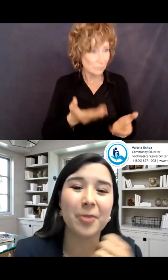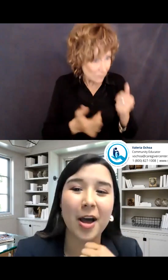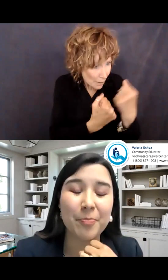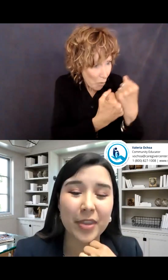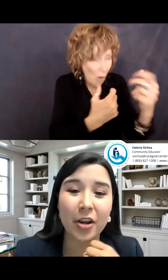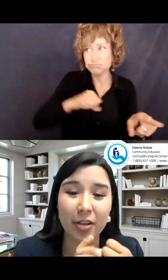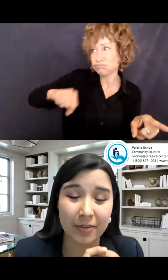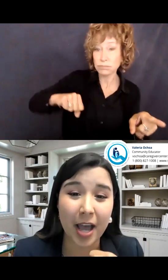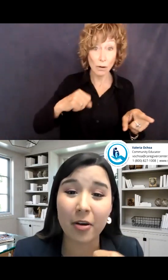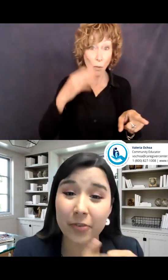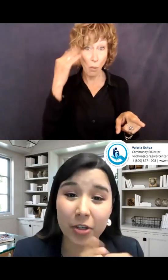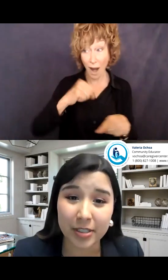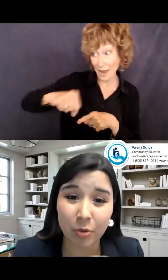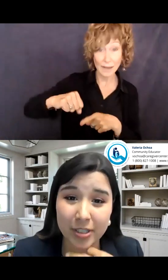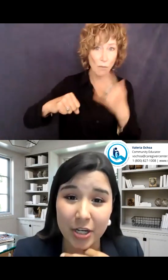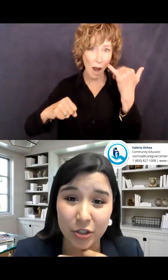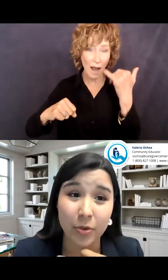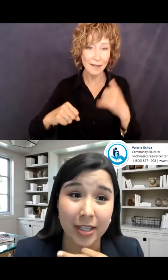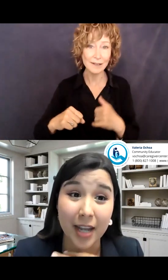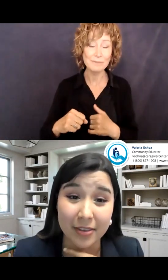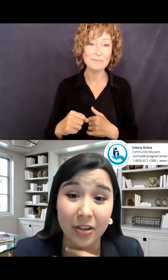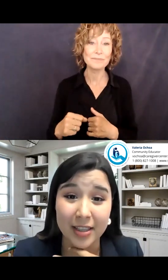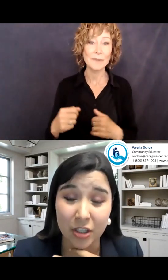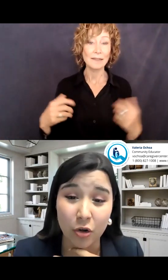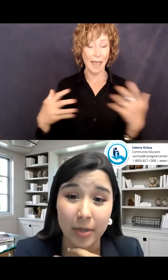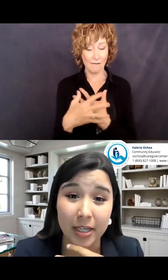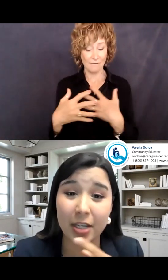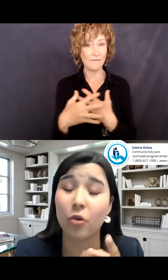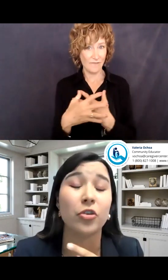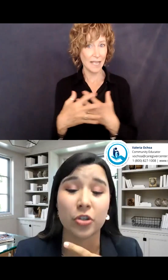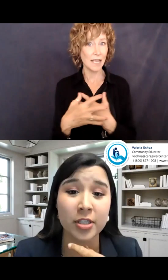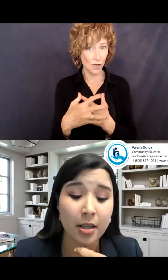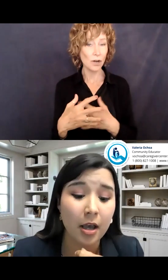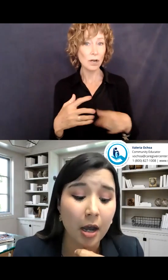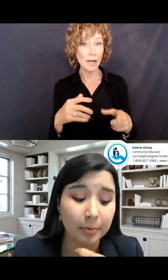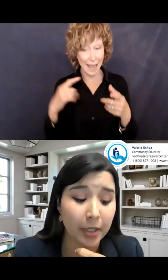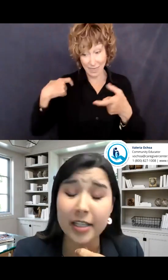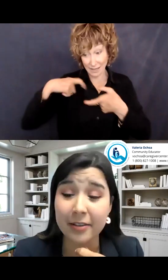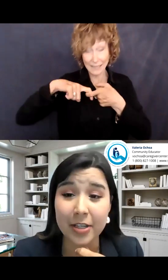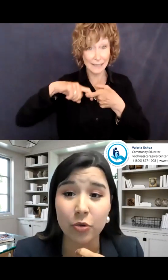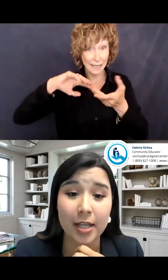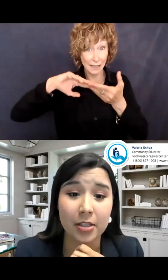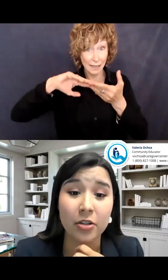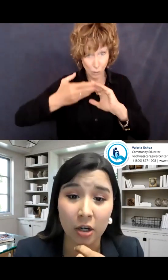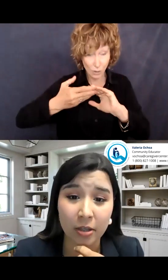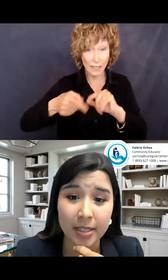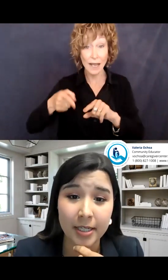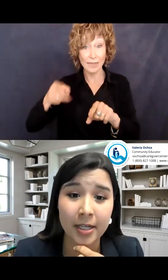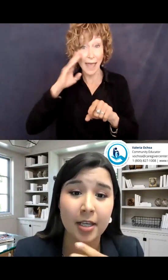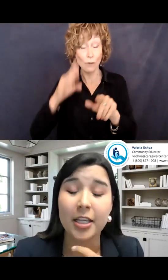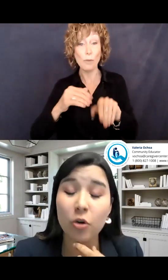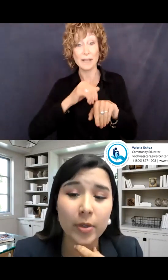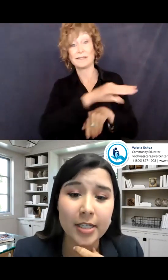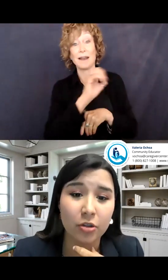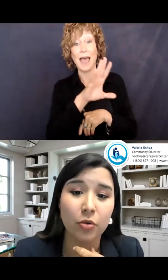one, they have a fear of deportation within the Latino community, or just an individual that's